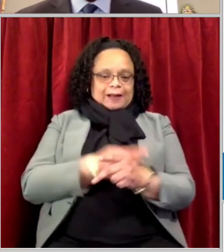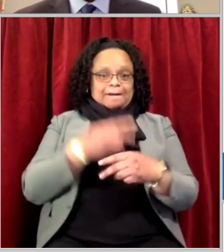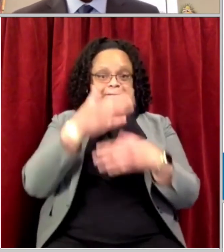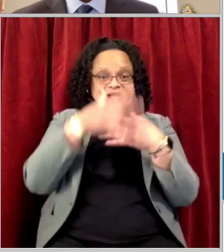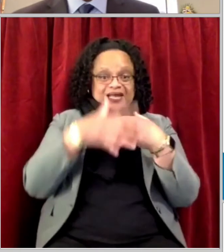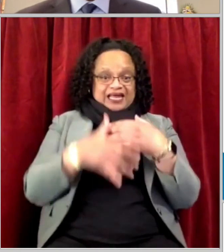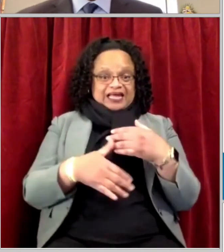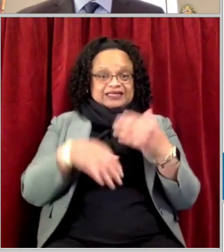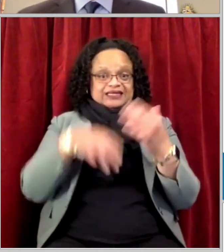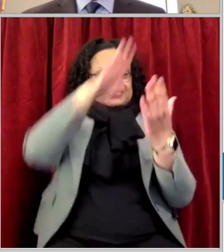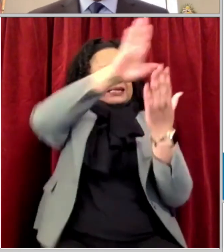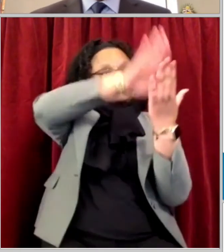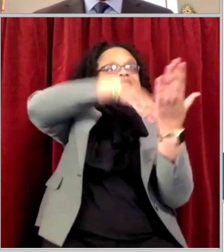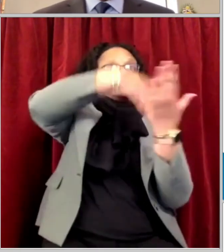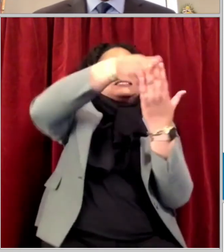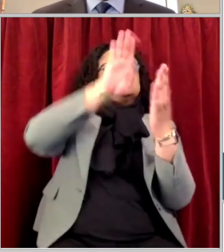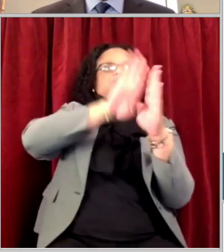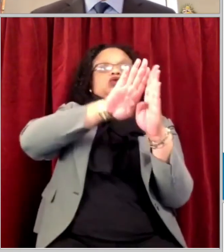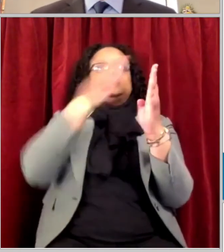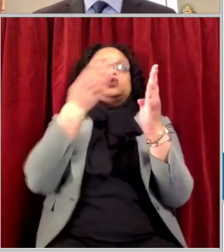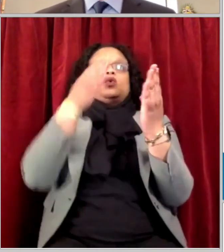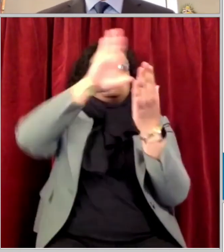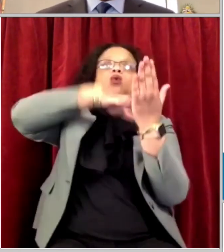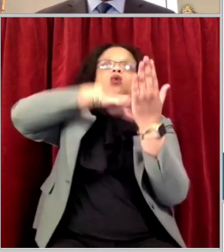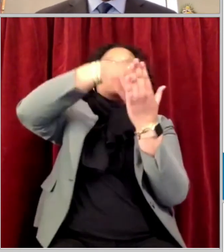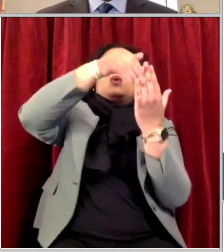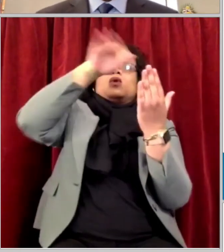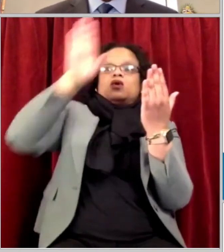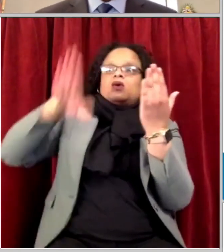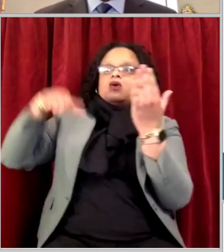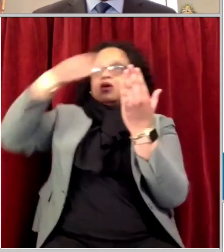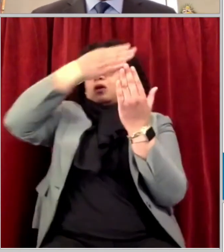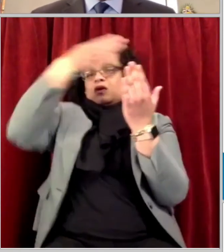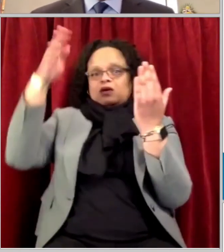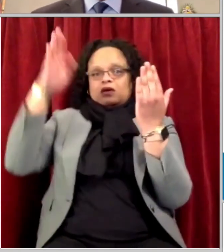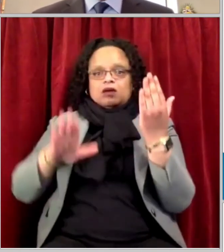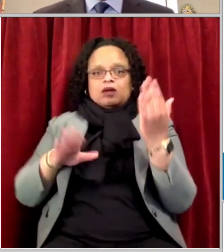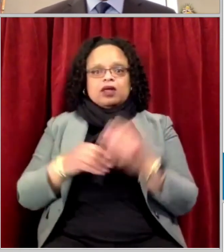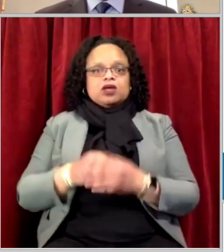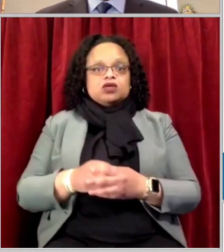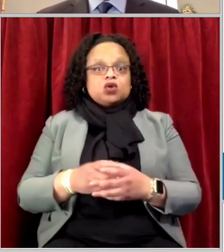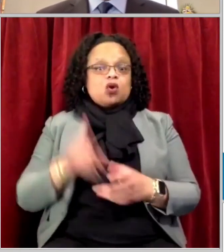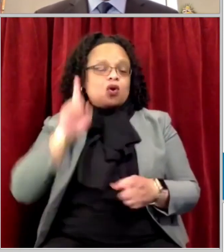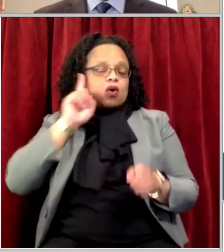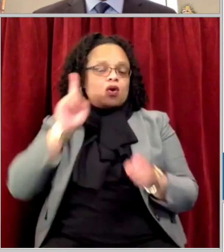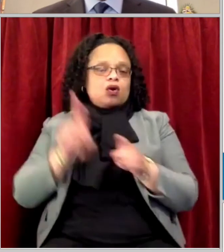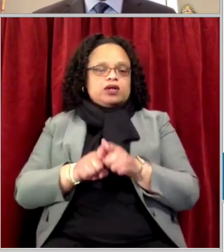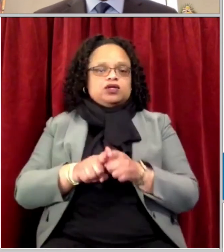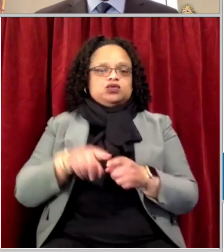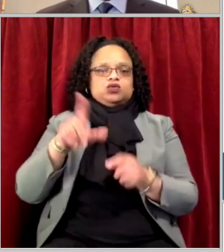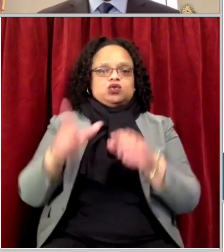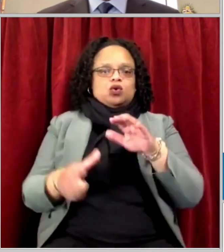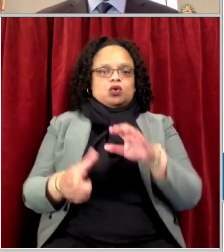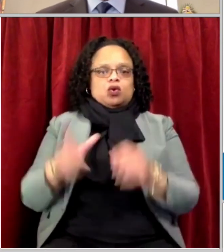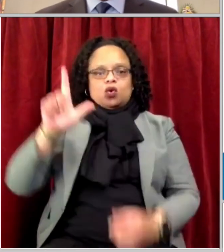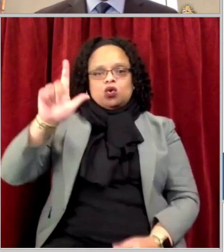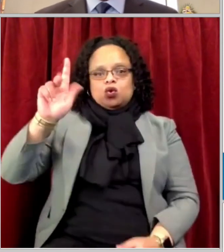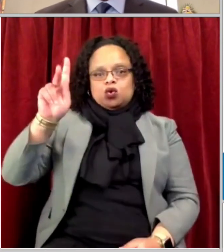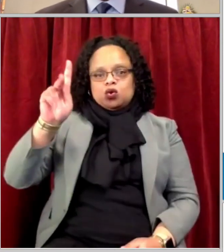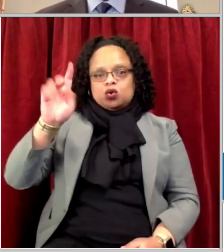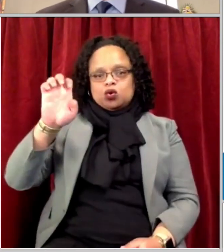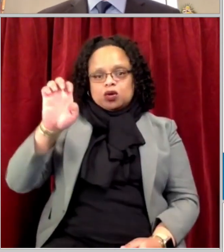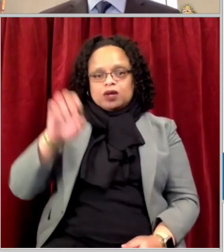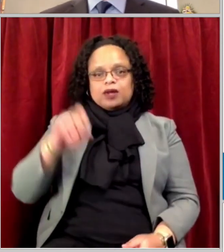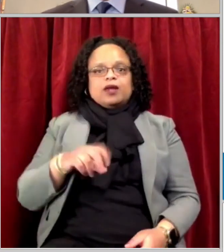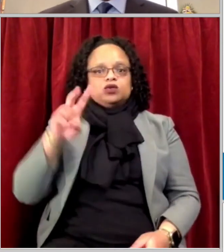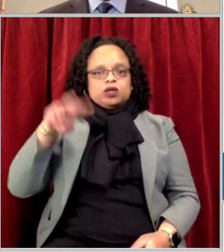them. According to Luke chapter 22, it was during this feast with his disciples